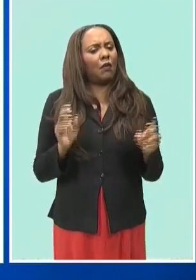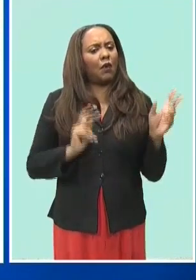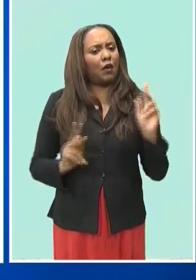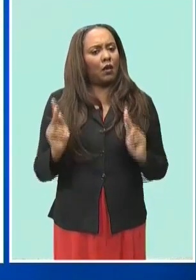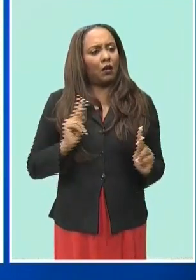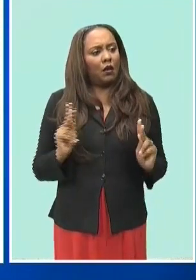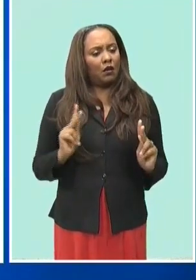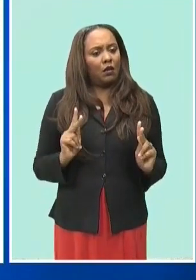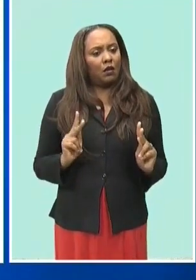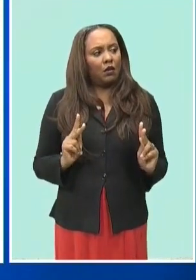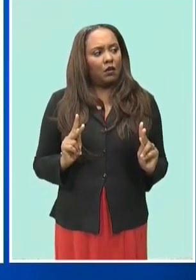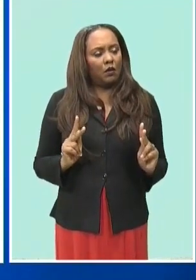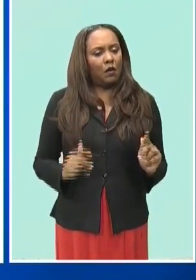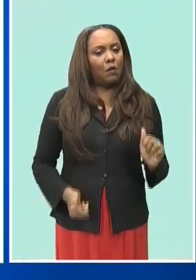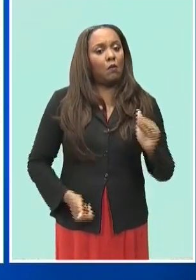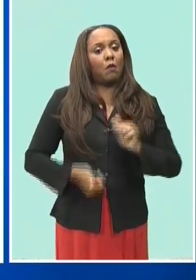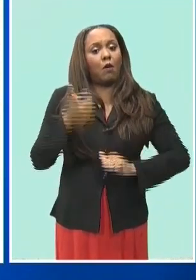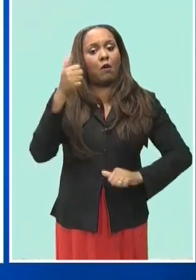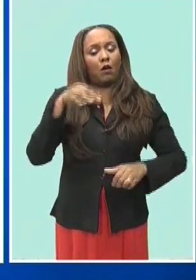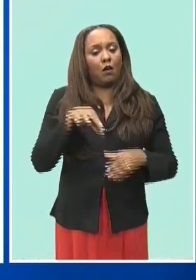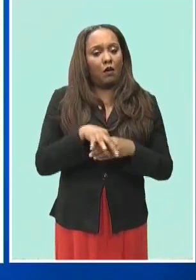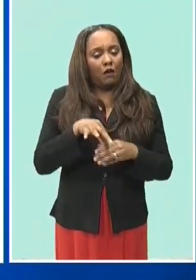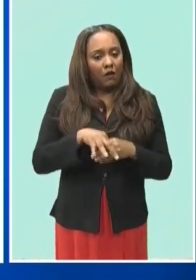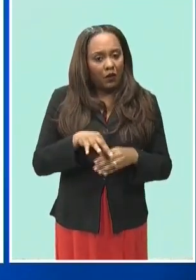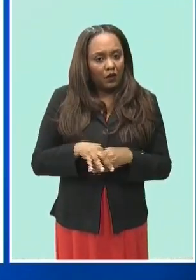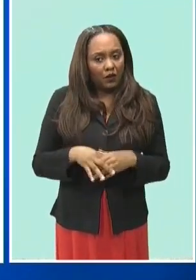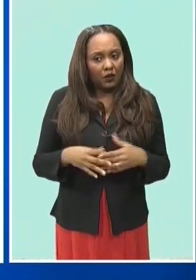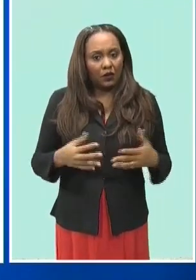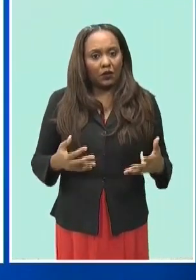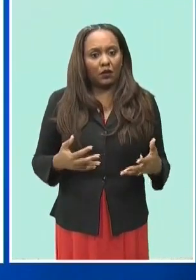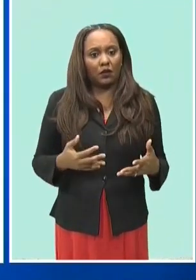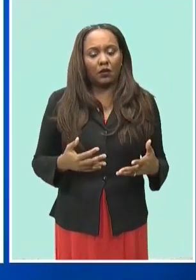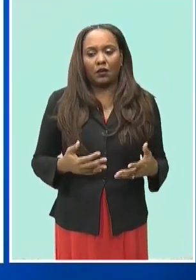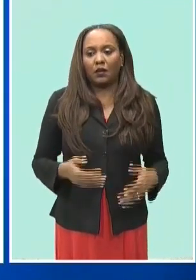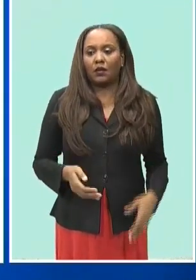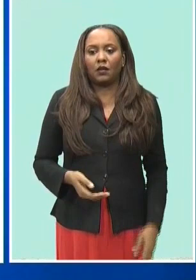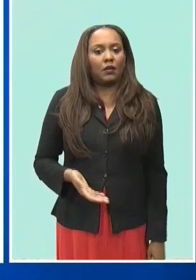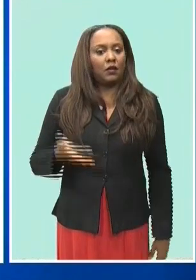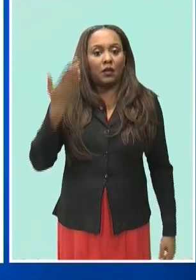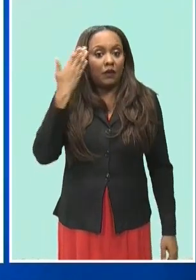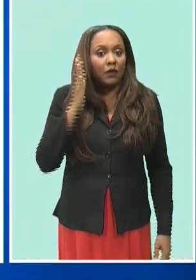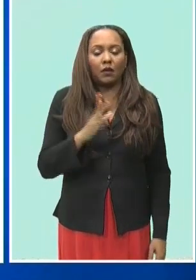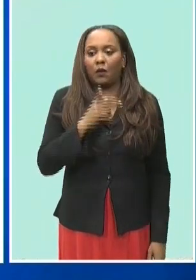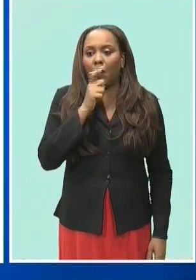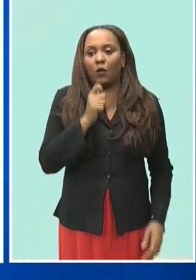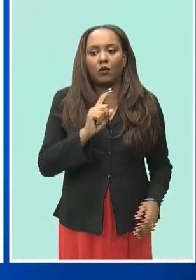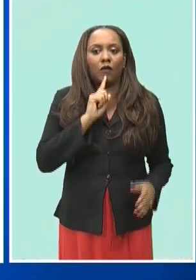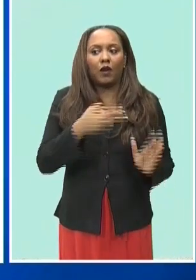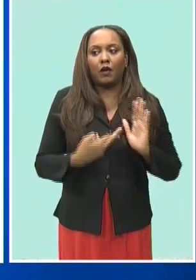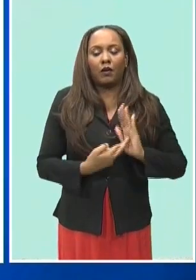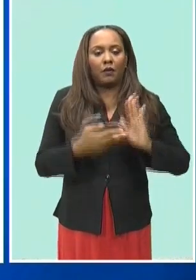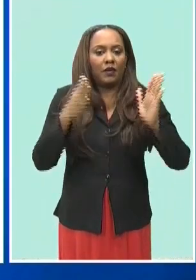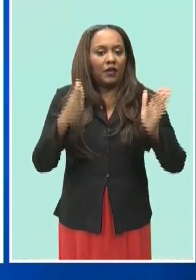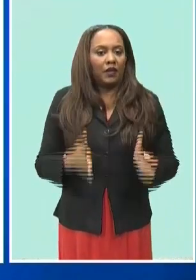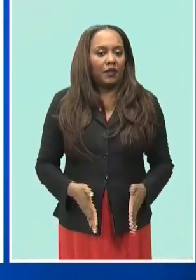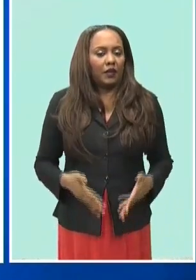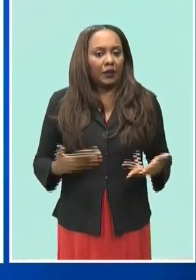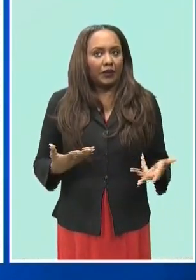residents, most of whom voted at the last local government elections, were unaware of who represents them at the level of the council.